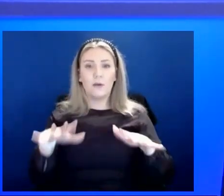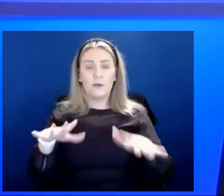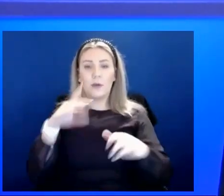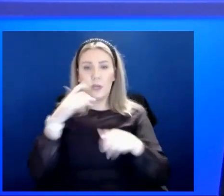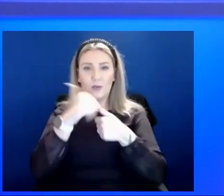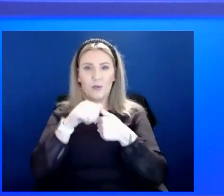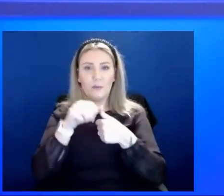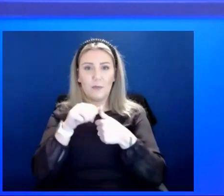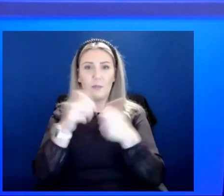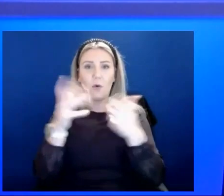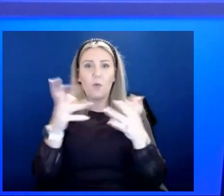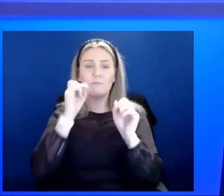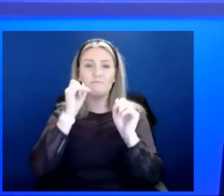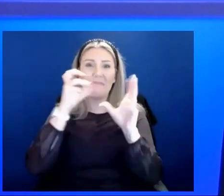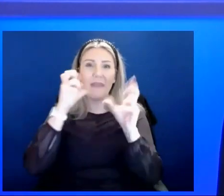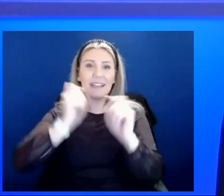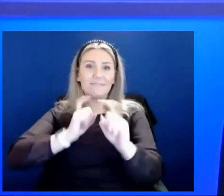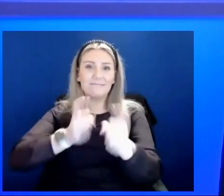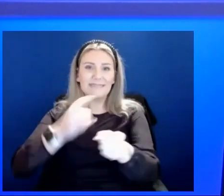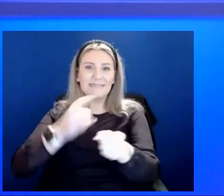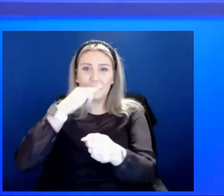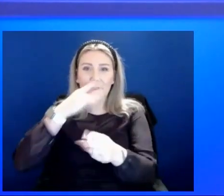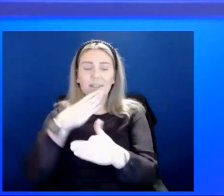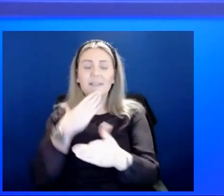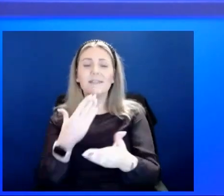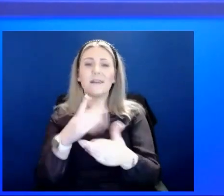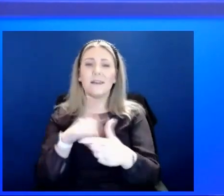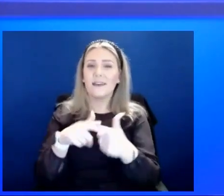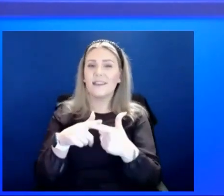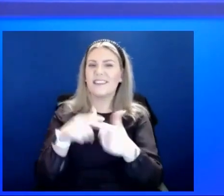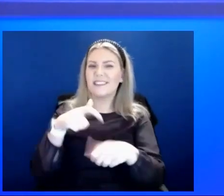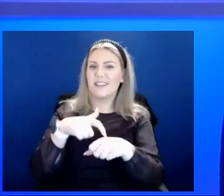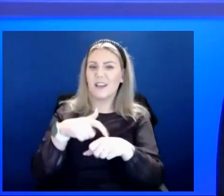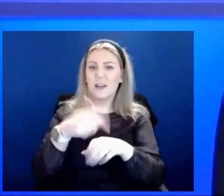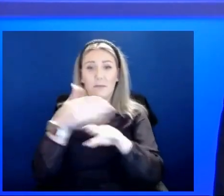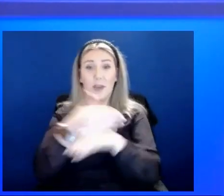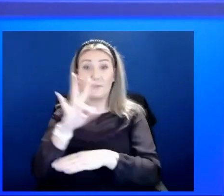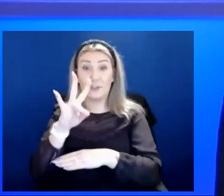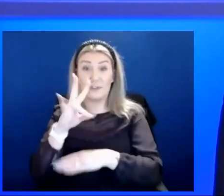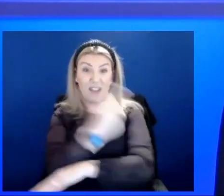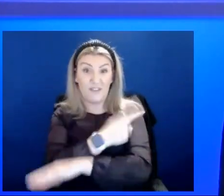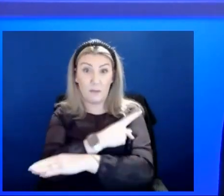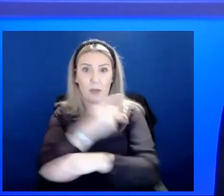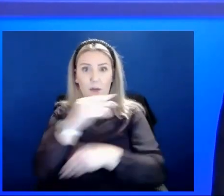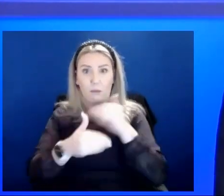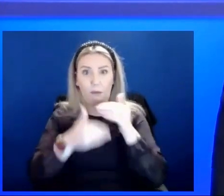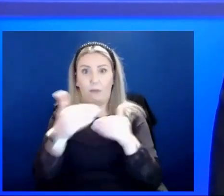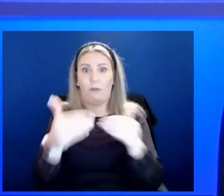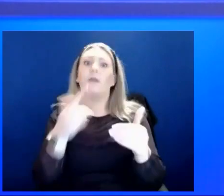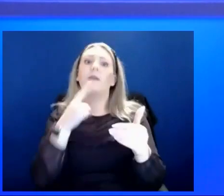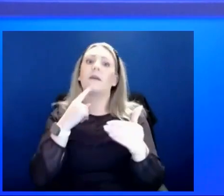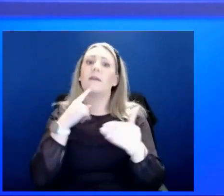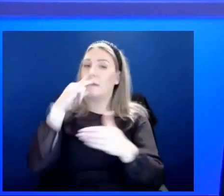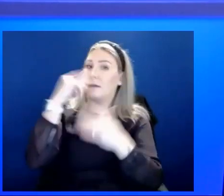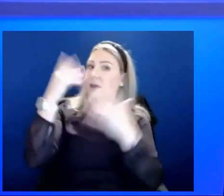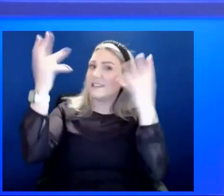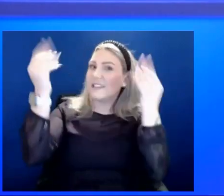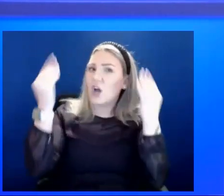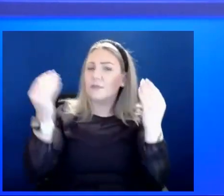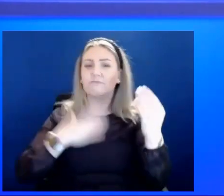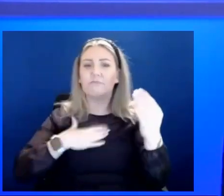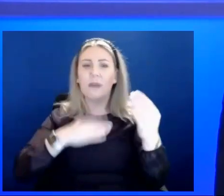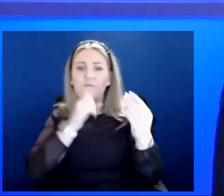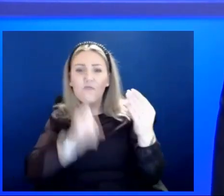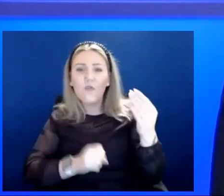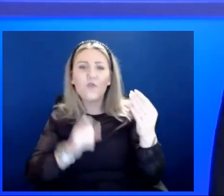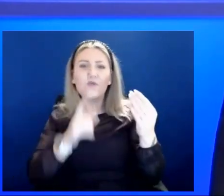gift they are, and then spend some time. Like yesterday, after 7 patients in a row in clinic, I get home and the kids are outside, and my older had a little bit of a temper